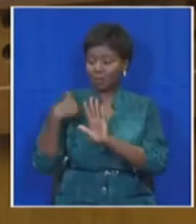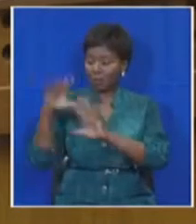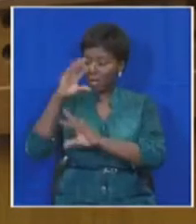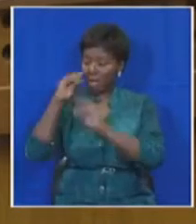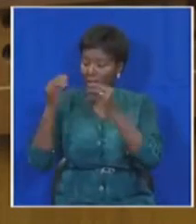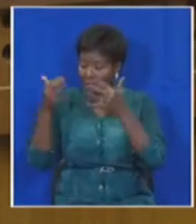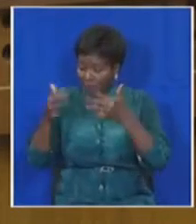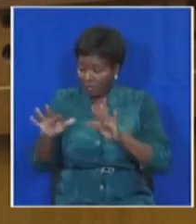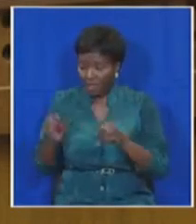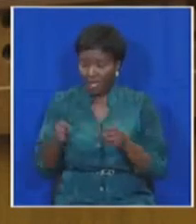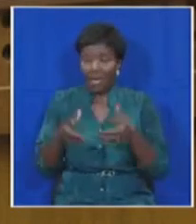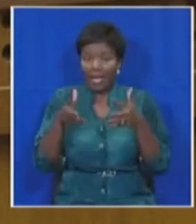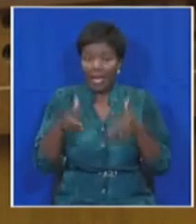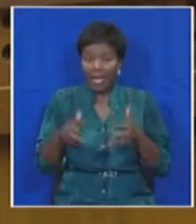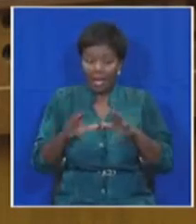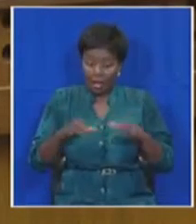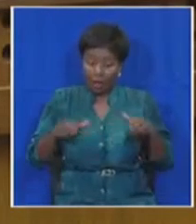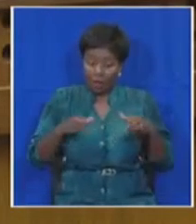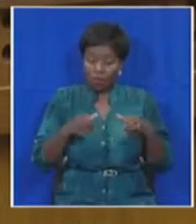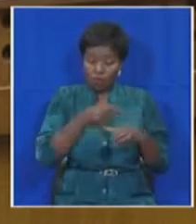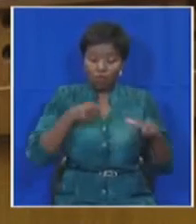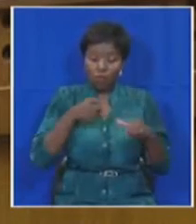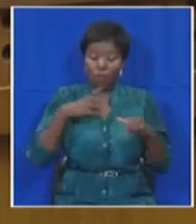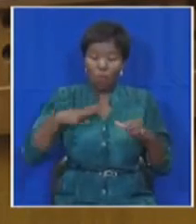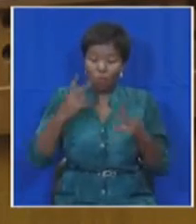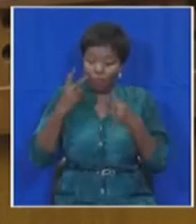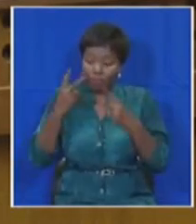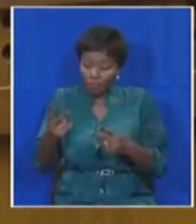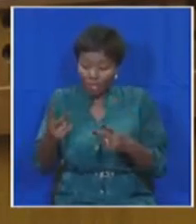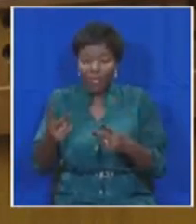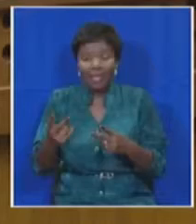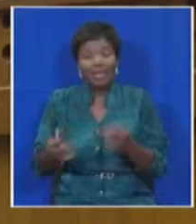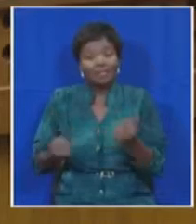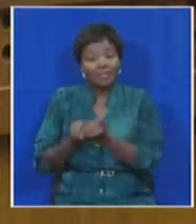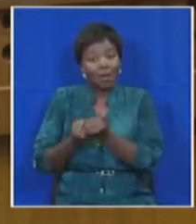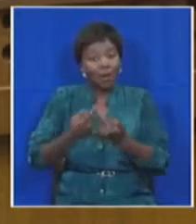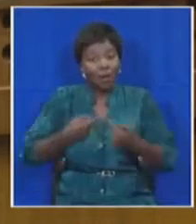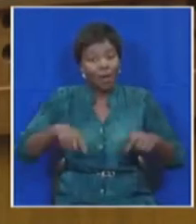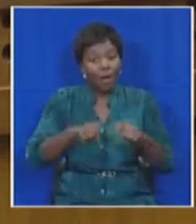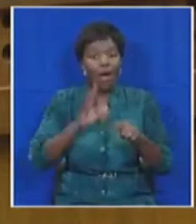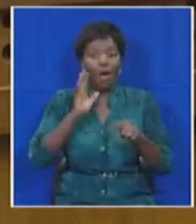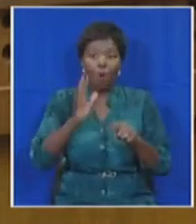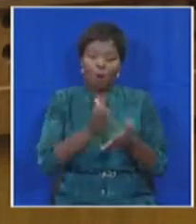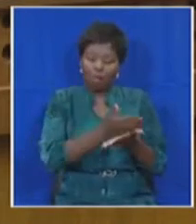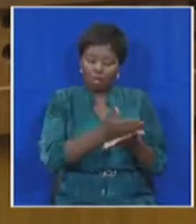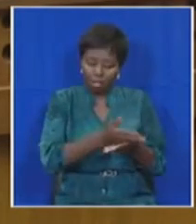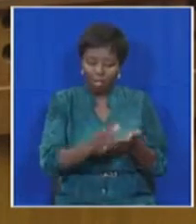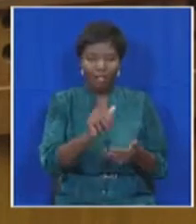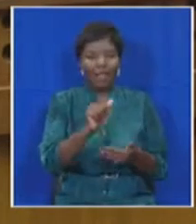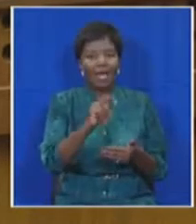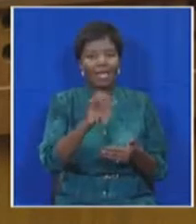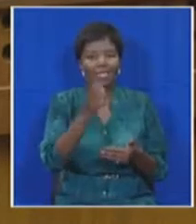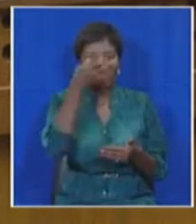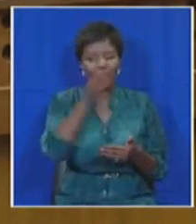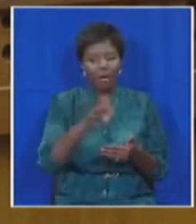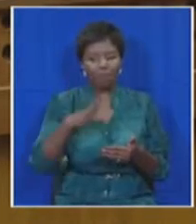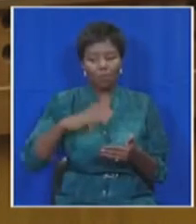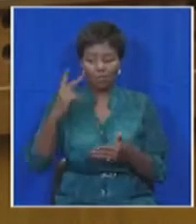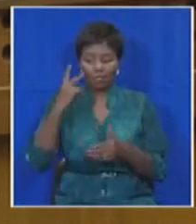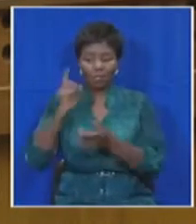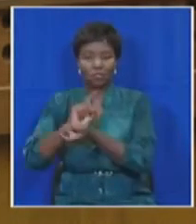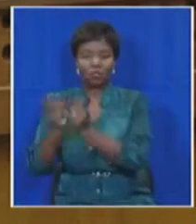South Africans who share this dream, who will sweep this government out and bring change. The weight of